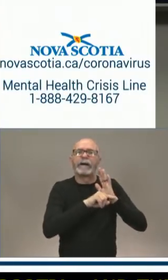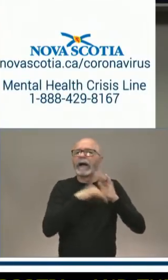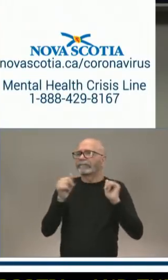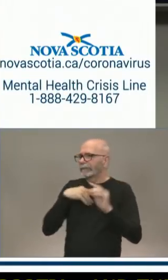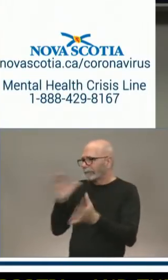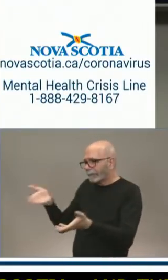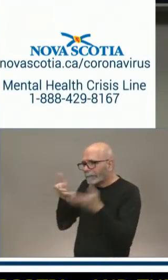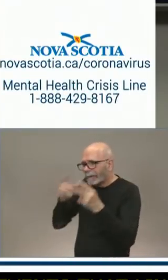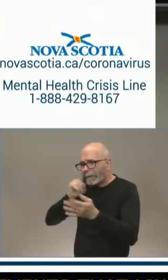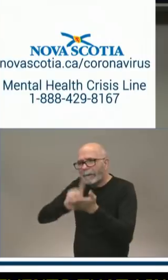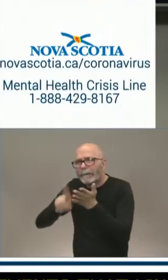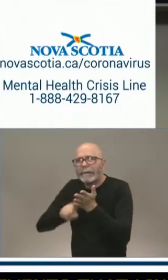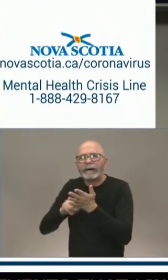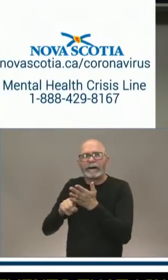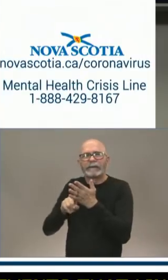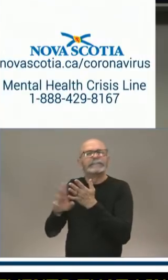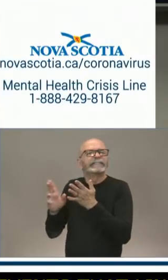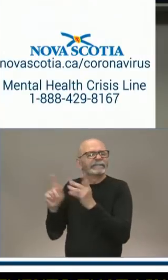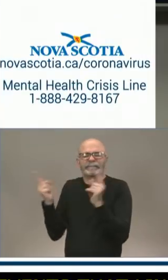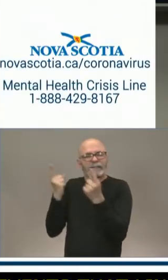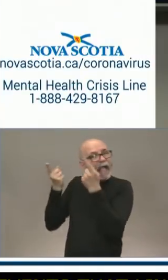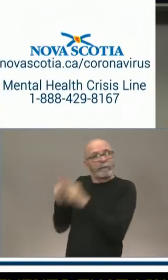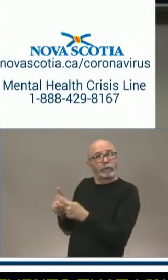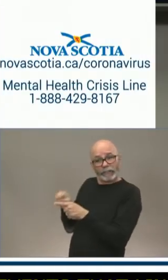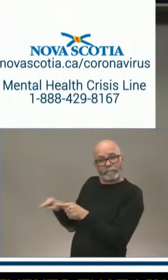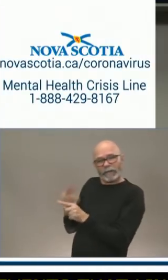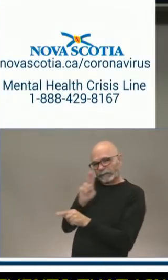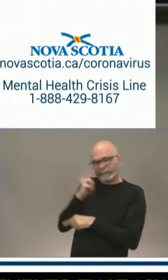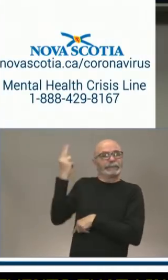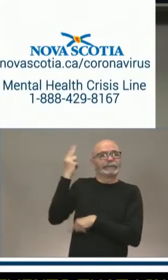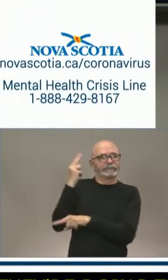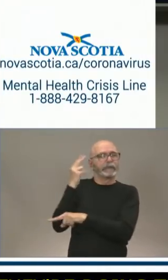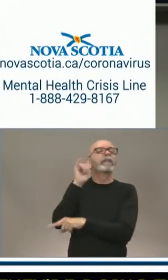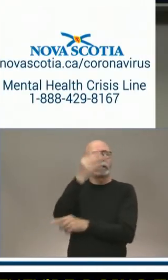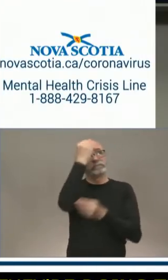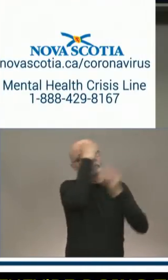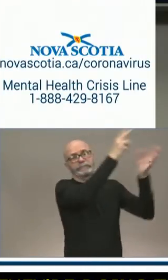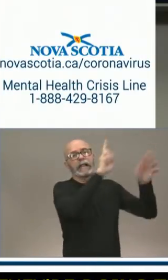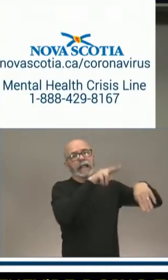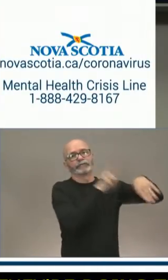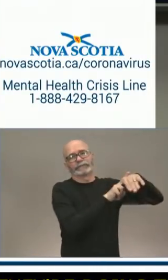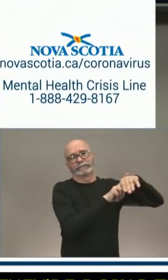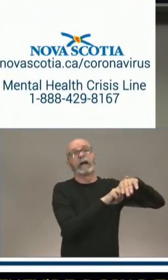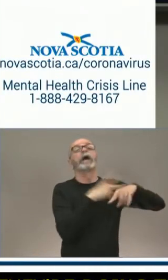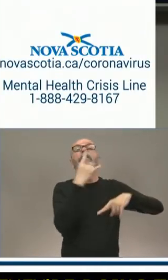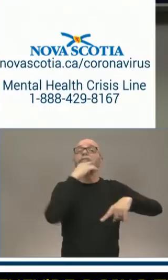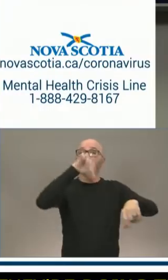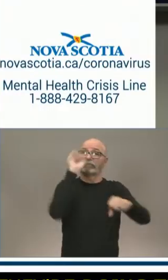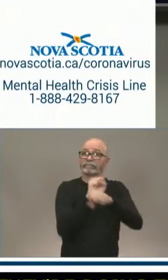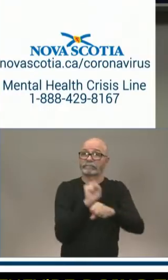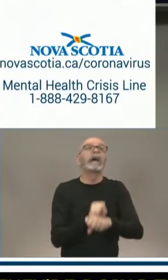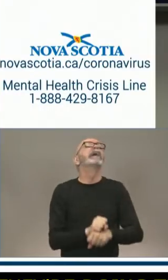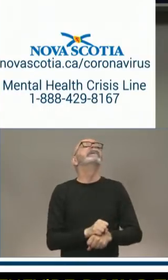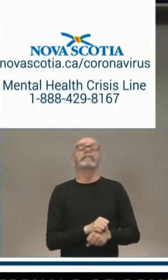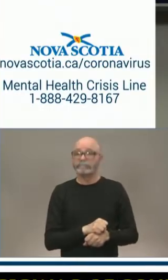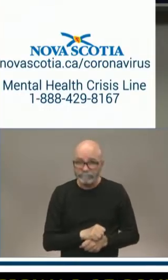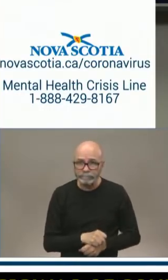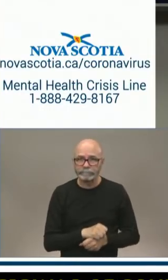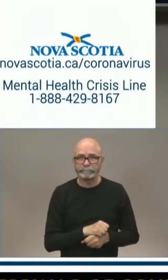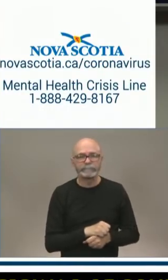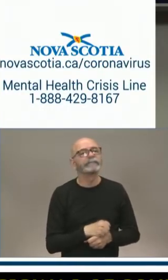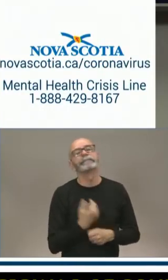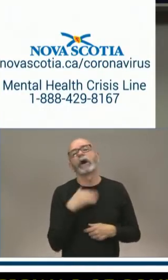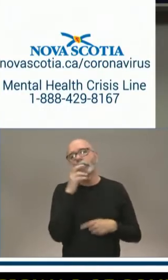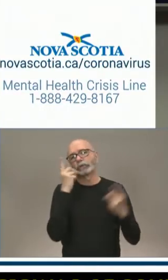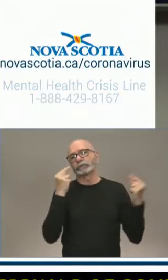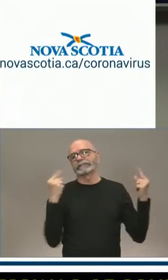something unusual at a national level, the same thing we do at a provincial level. And if there is a signal, then there's a whole process to